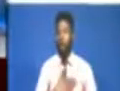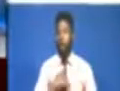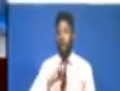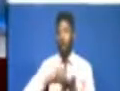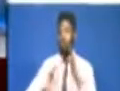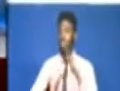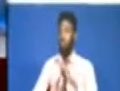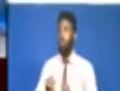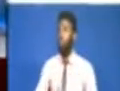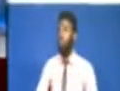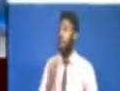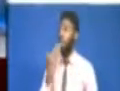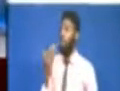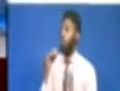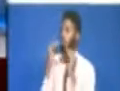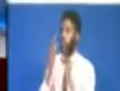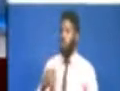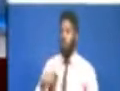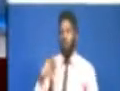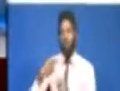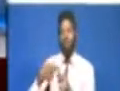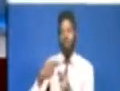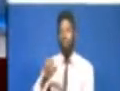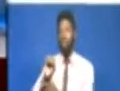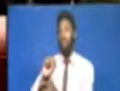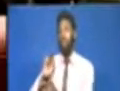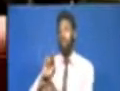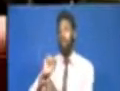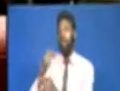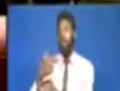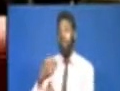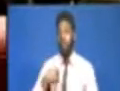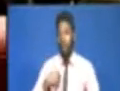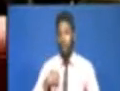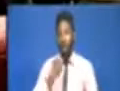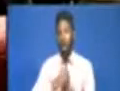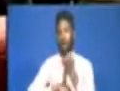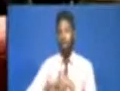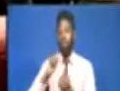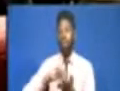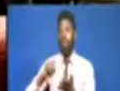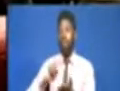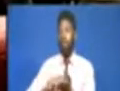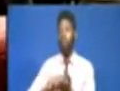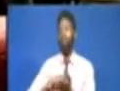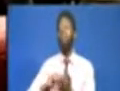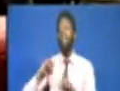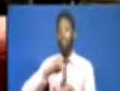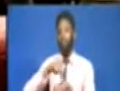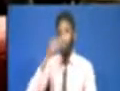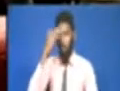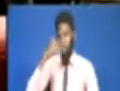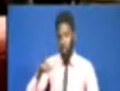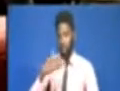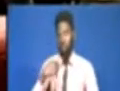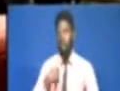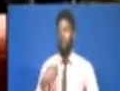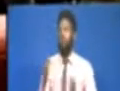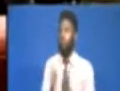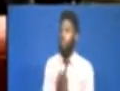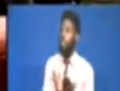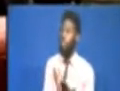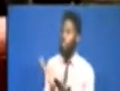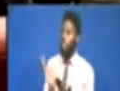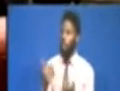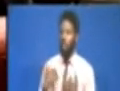Thank you, Mr. Speaker. My name is Sarah Kyoko, the acting clerk of the National Assembly, and I have with me